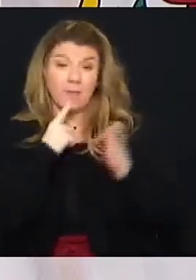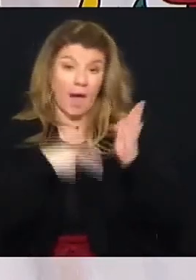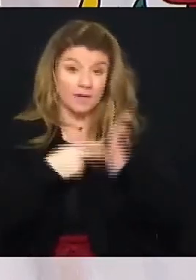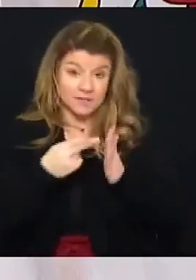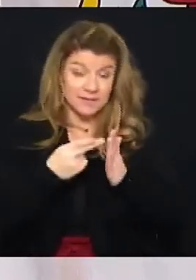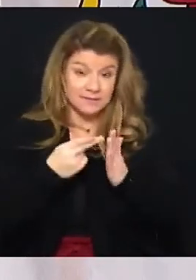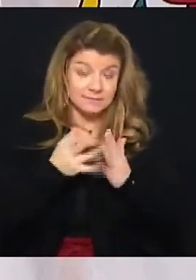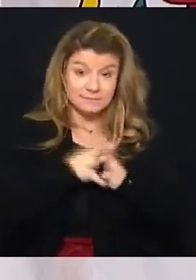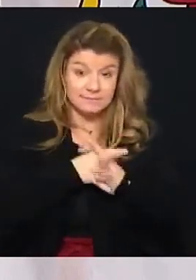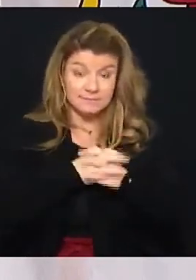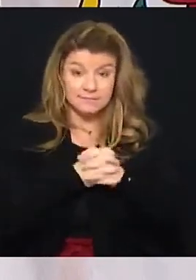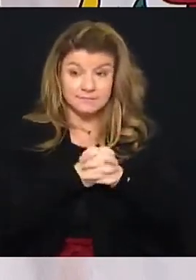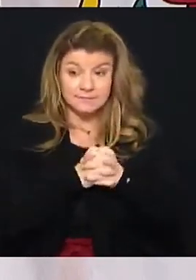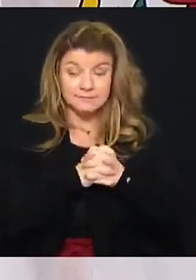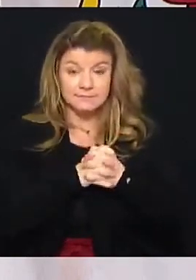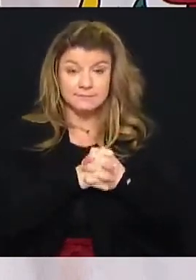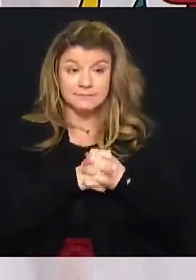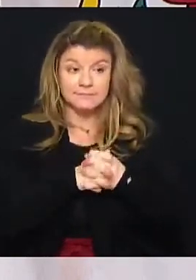truth